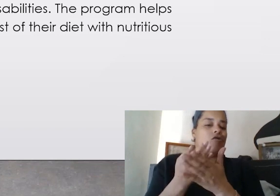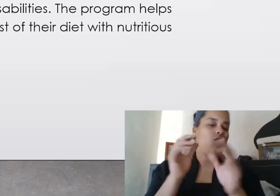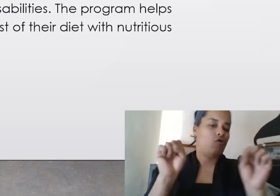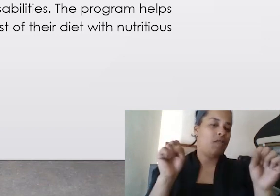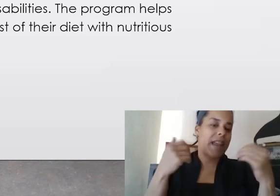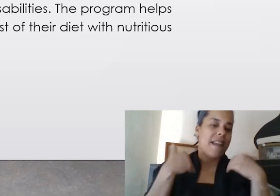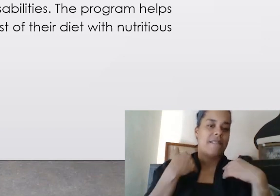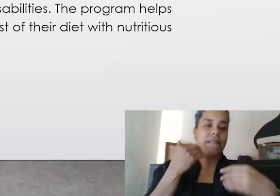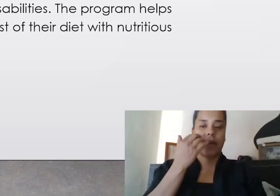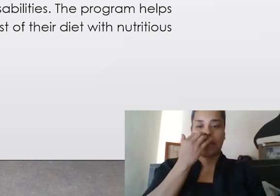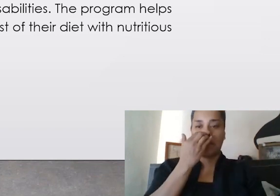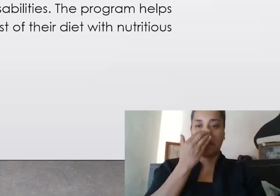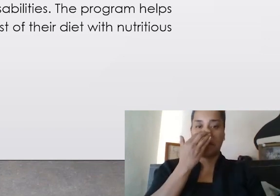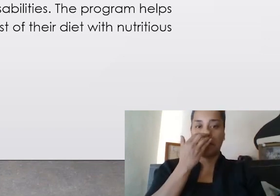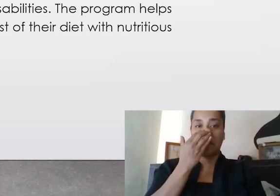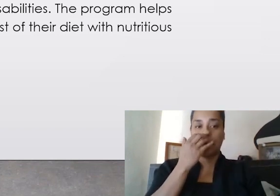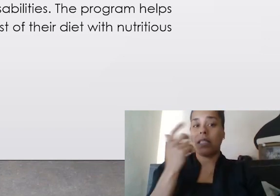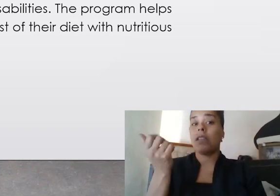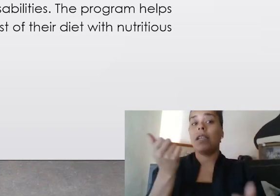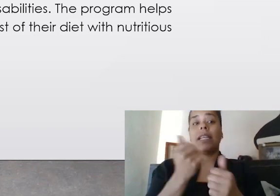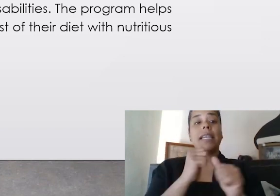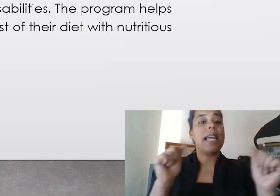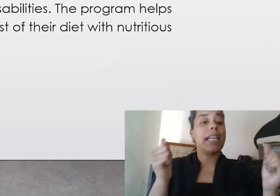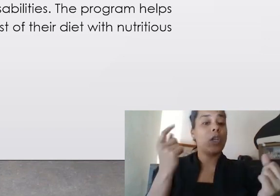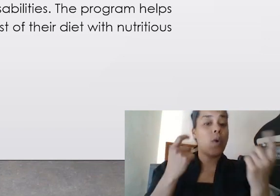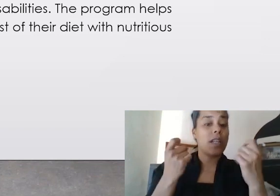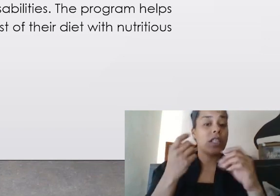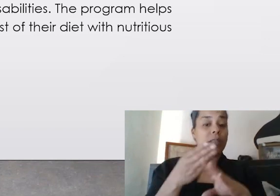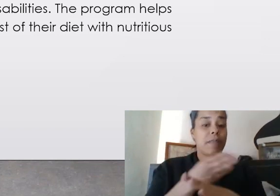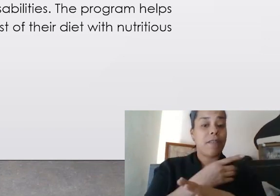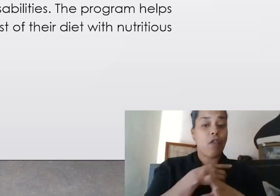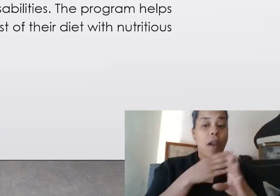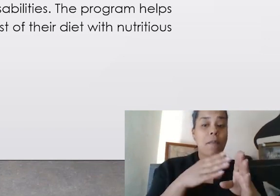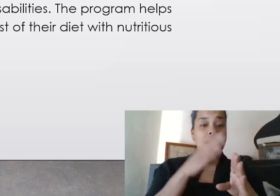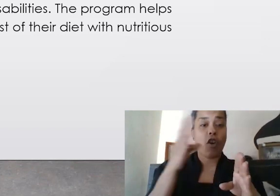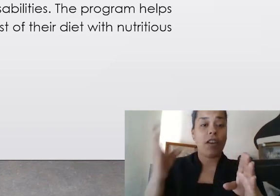Do we have any questions, Jose, before I move on to the next?